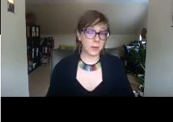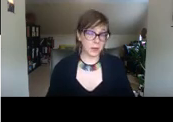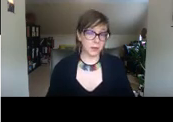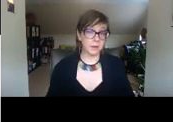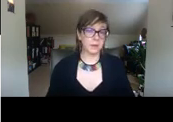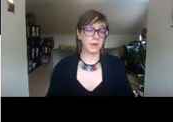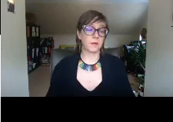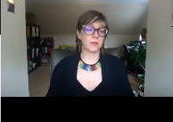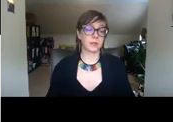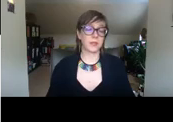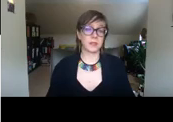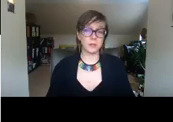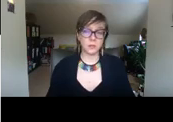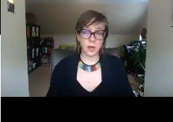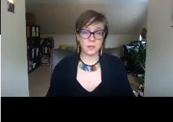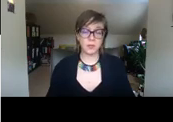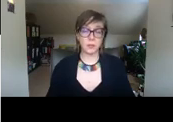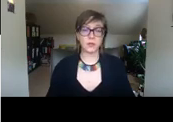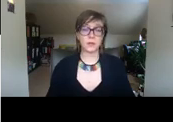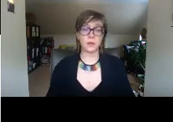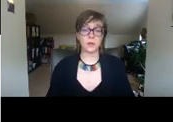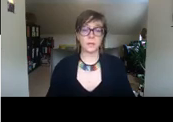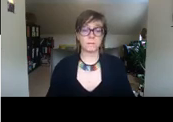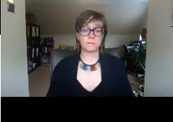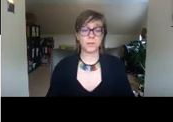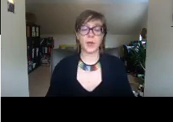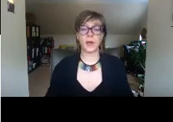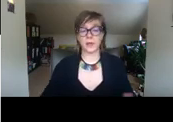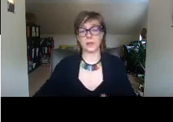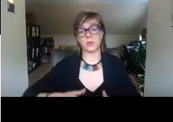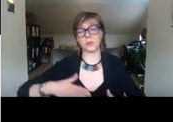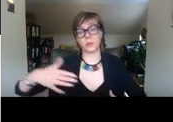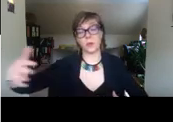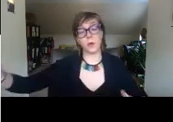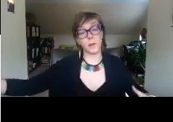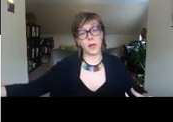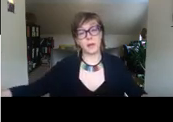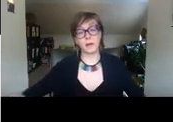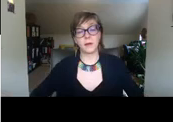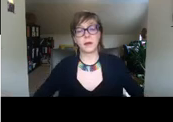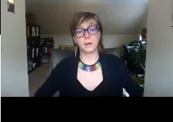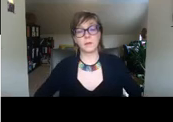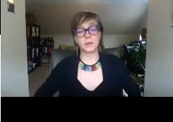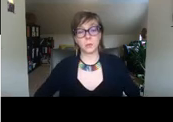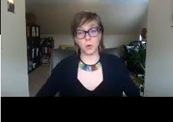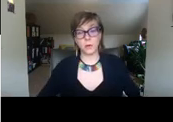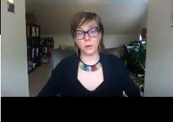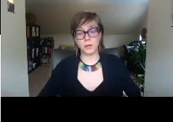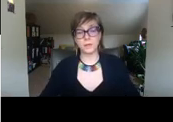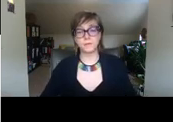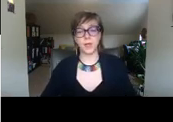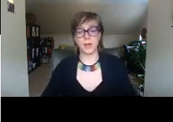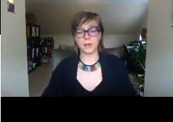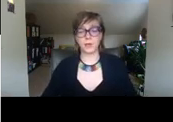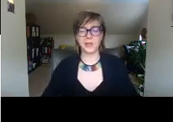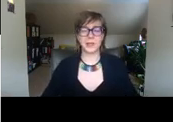still happening. The facilities still do have interpreters in person, and I think it's also slowly going back to more in